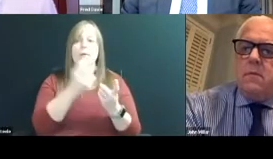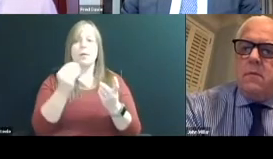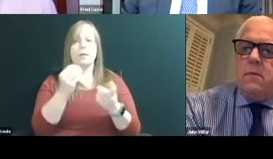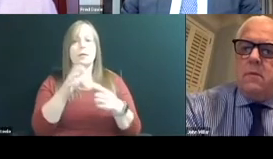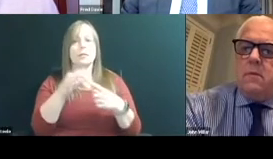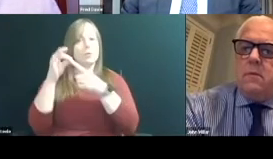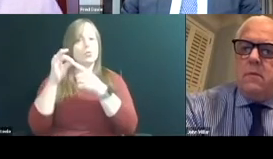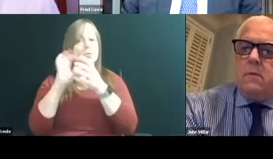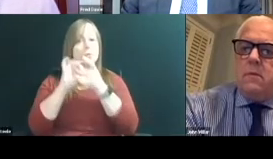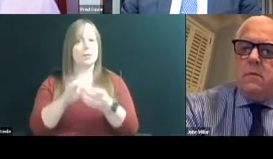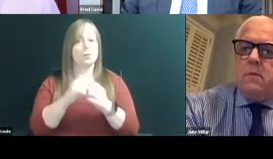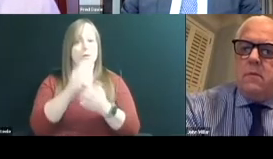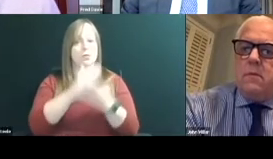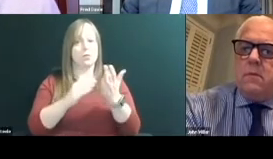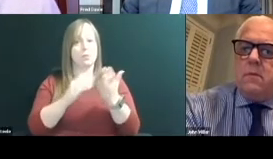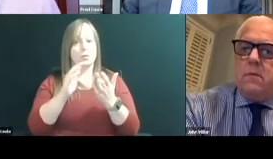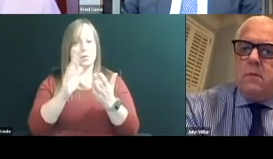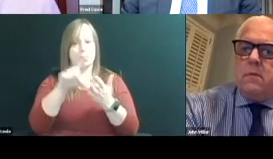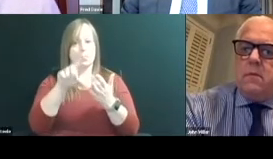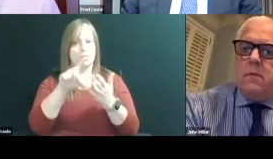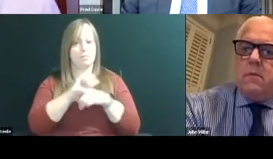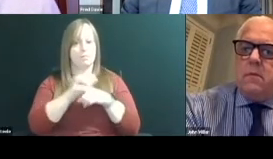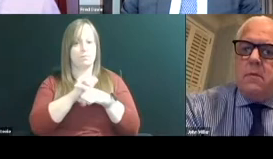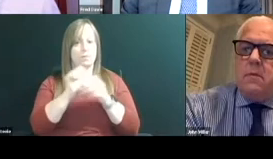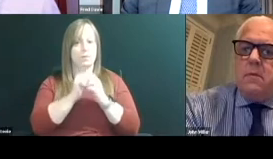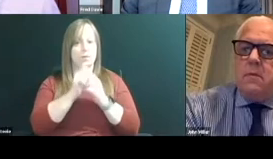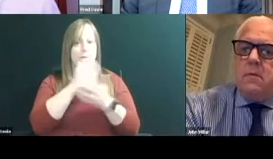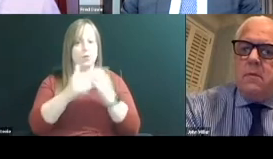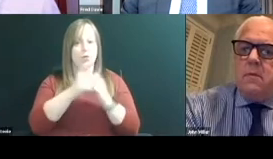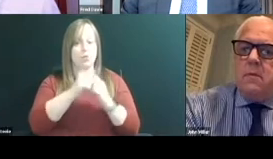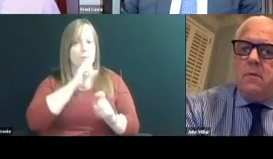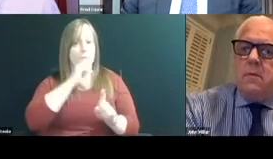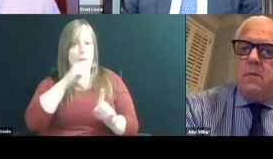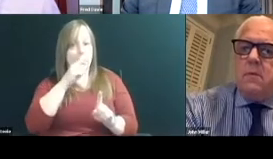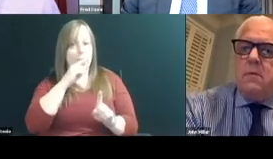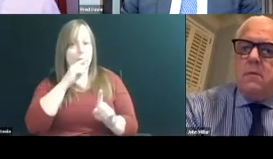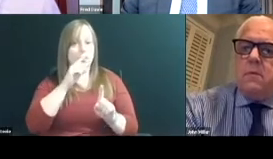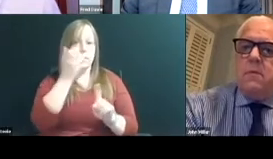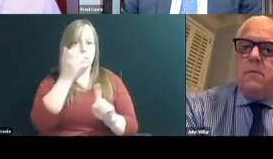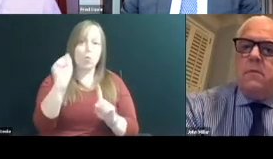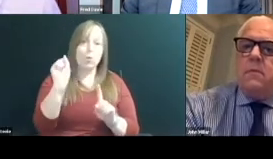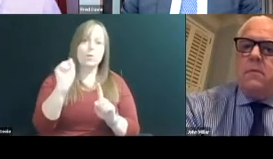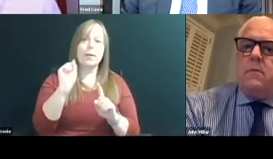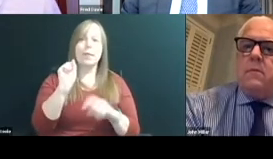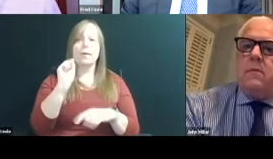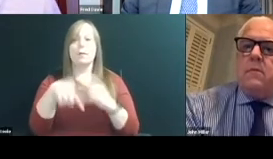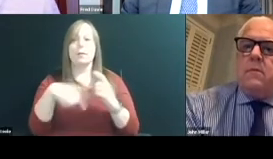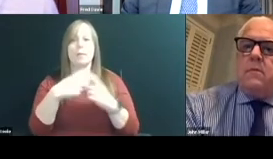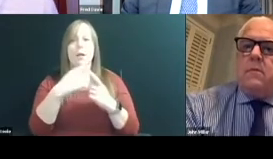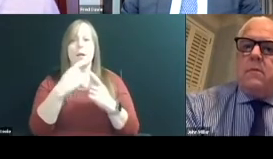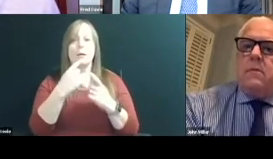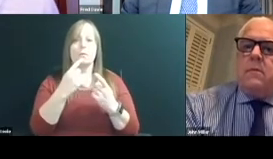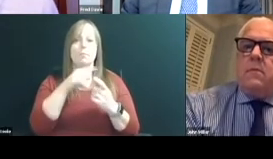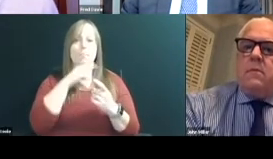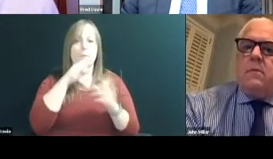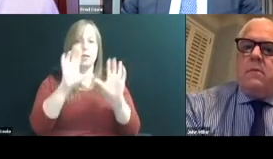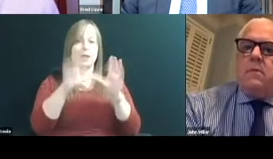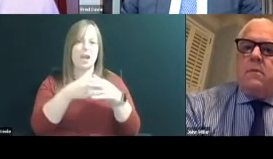especially related to some of these practices related to interactions with the public around protest and around, you know, public gatherings and